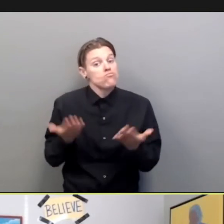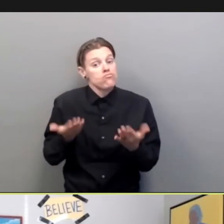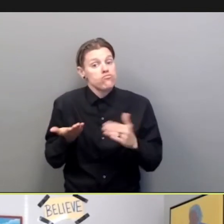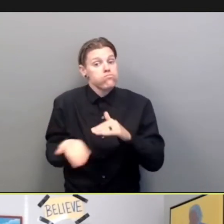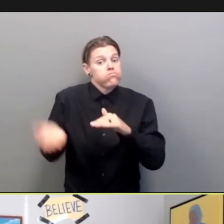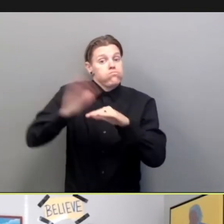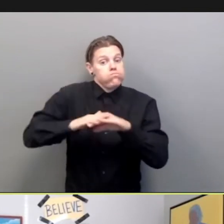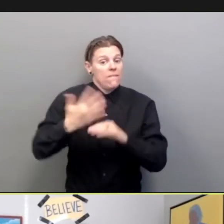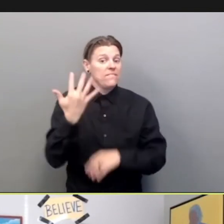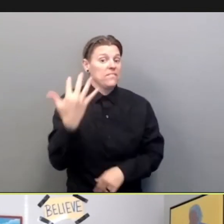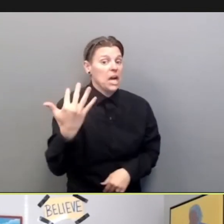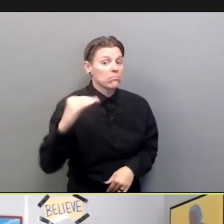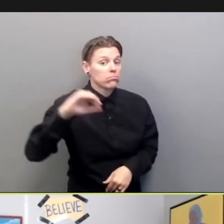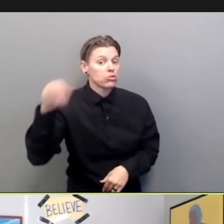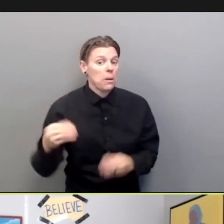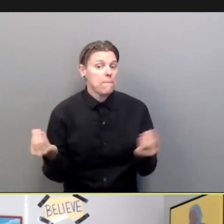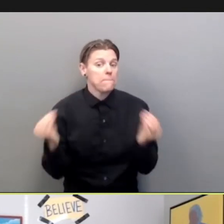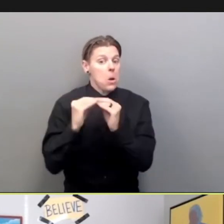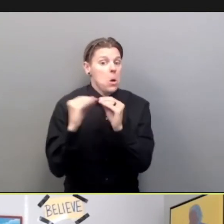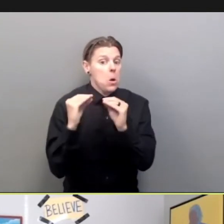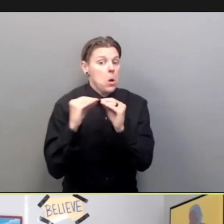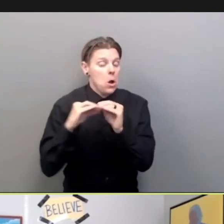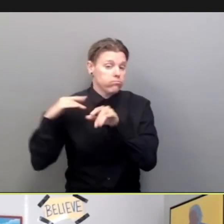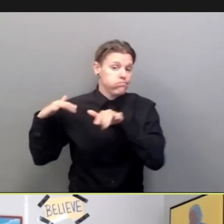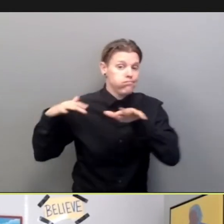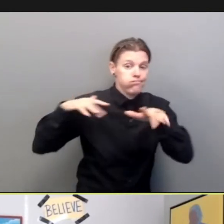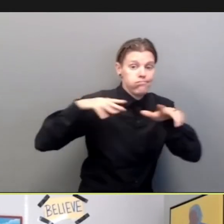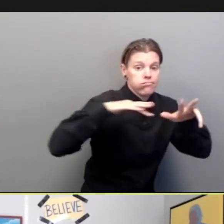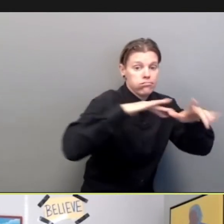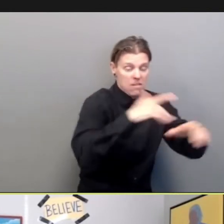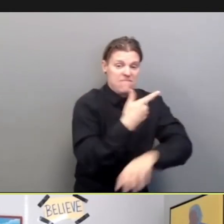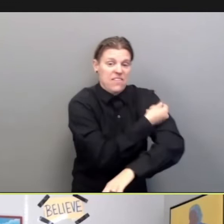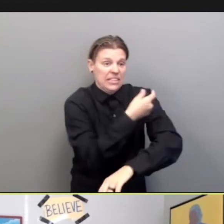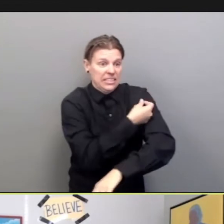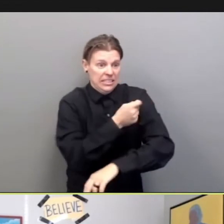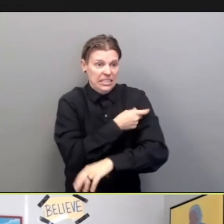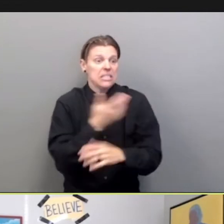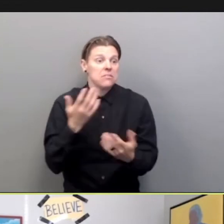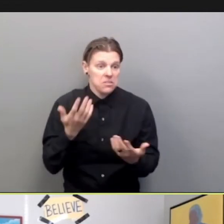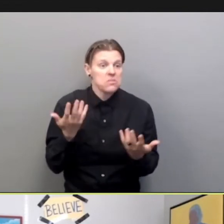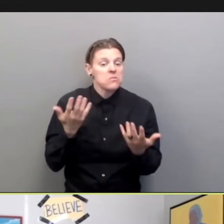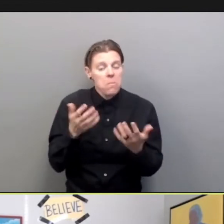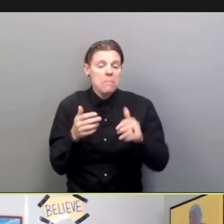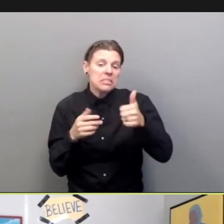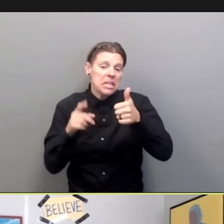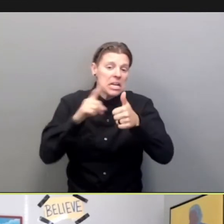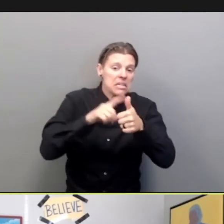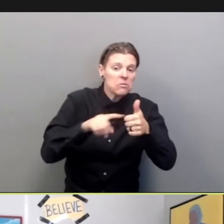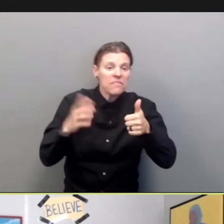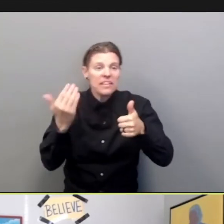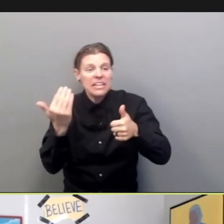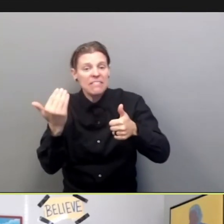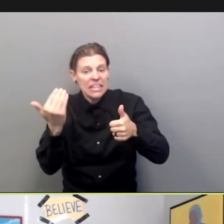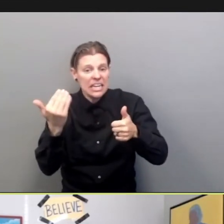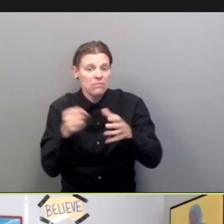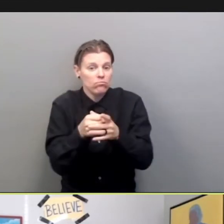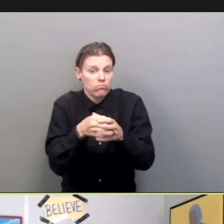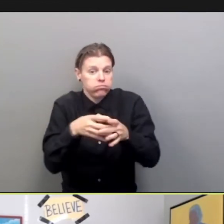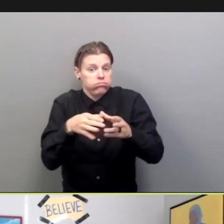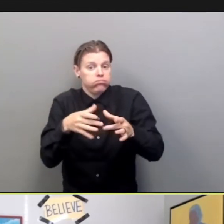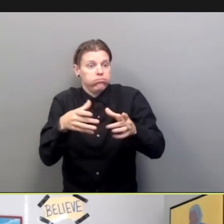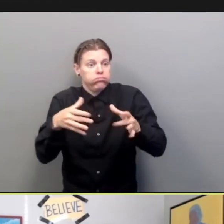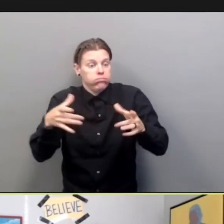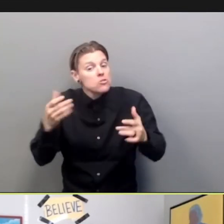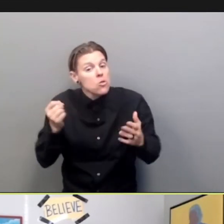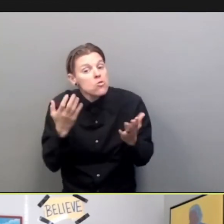total probably 10% to 15% of that population. So I think it is still it's still good. We do want to